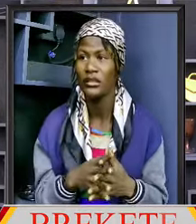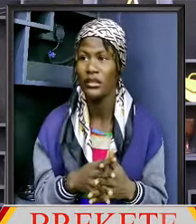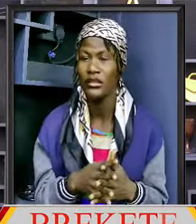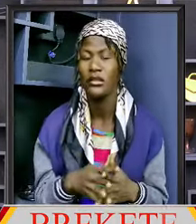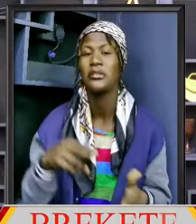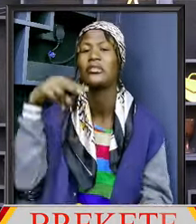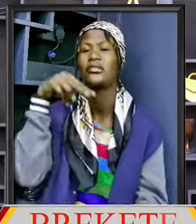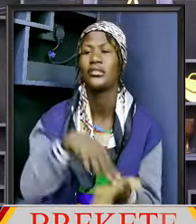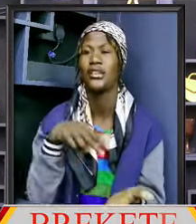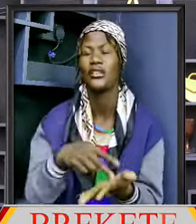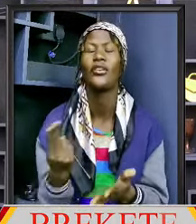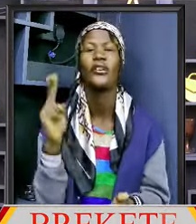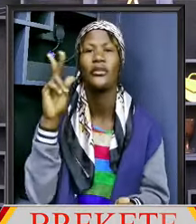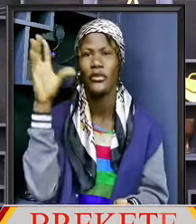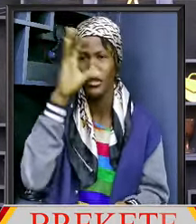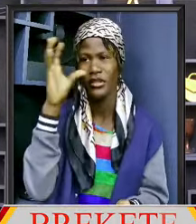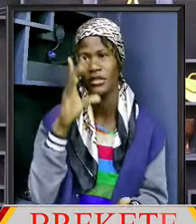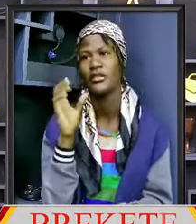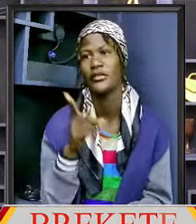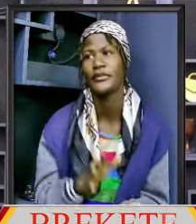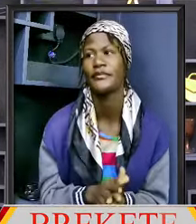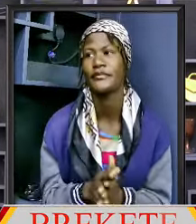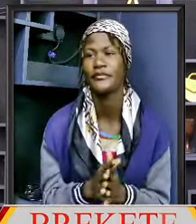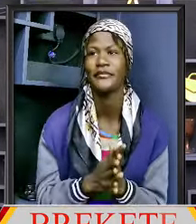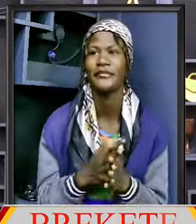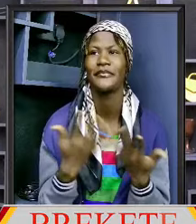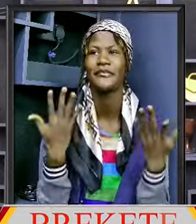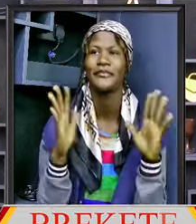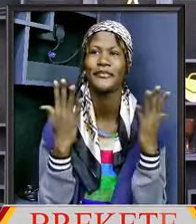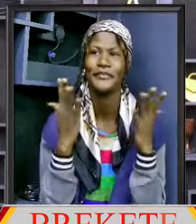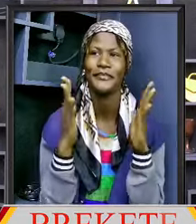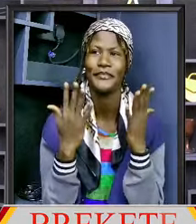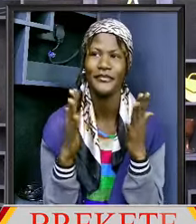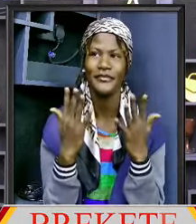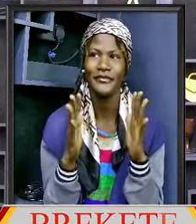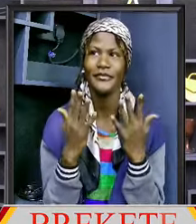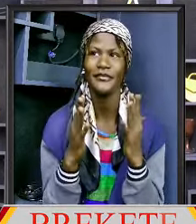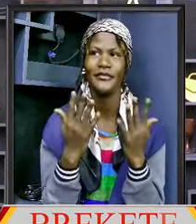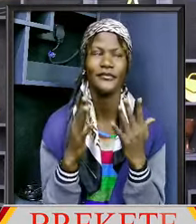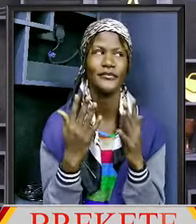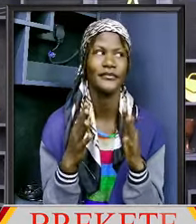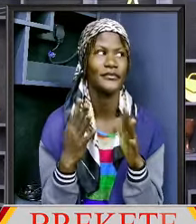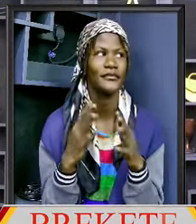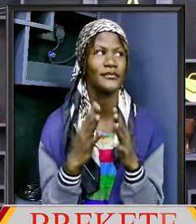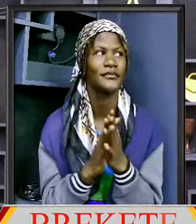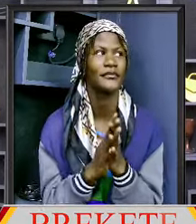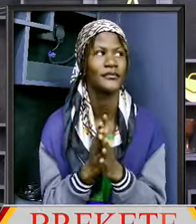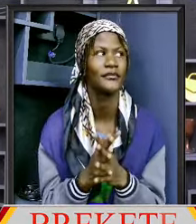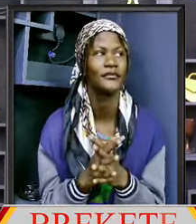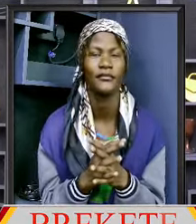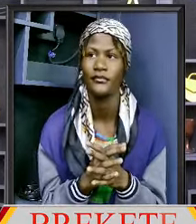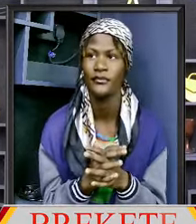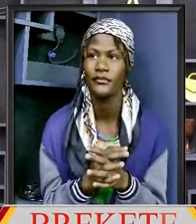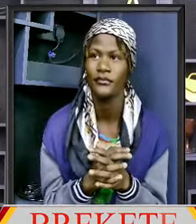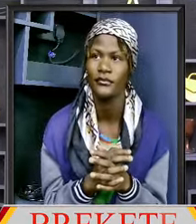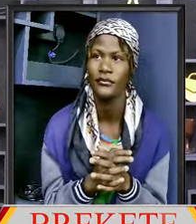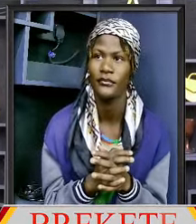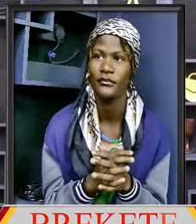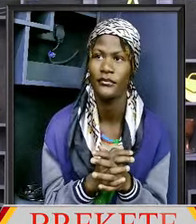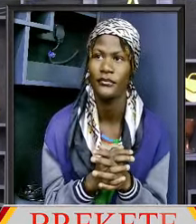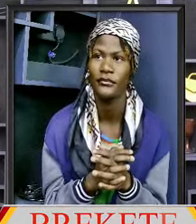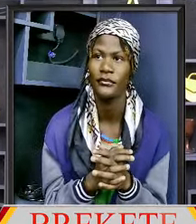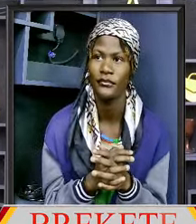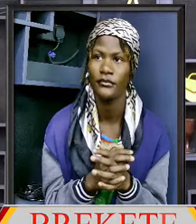Madam, stand up, may them see hey. You. Oh. Knowledge where they have head now only God